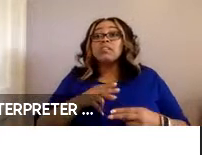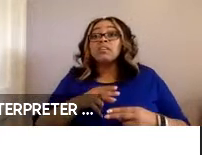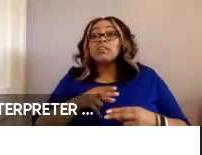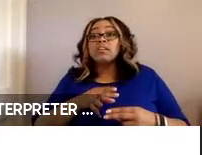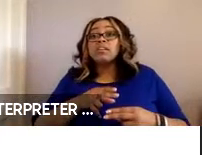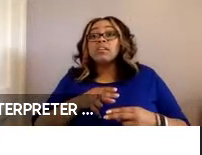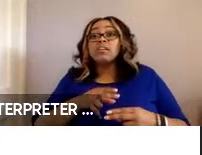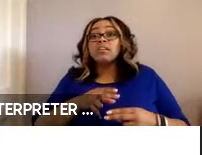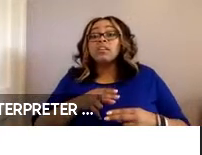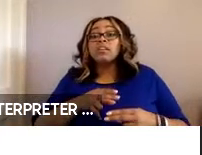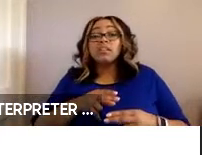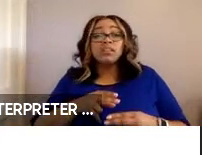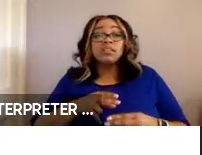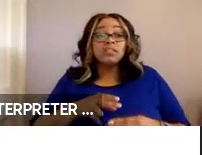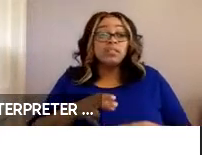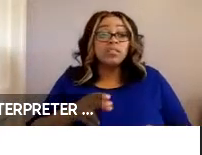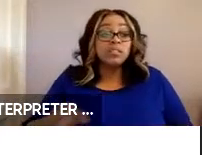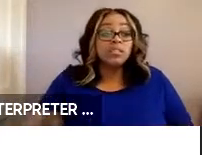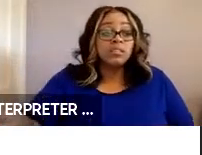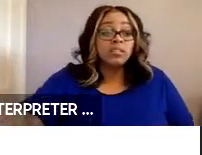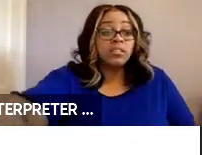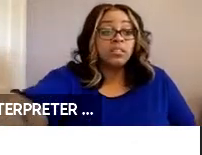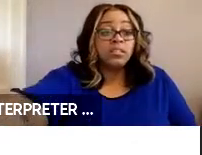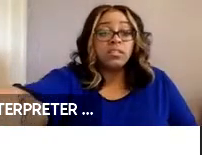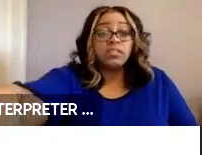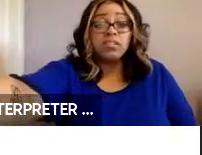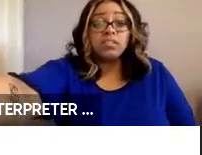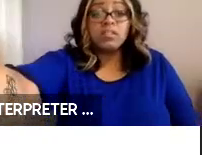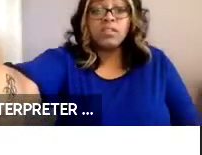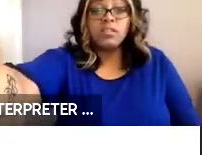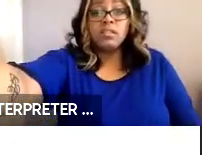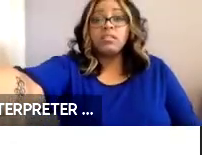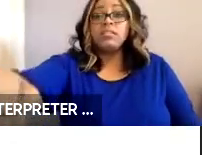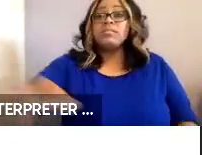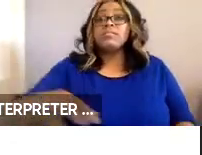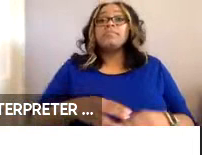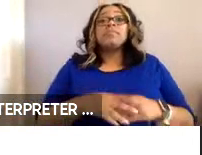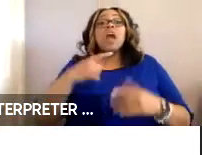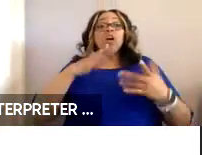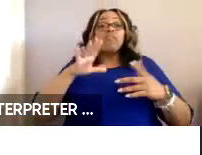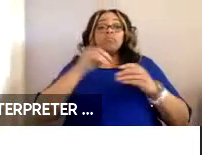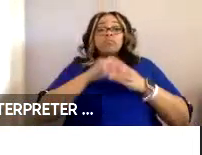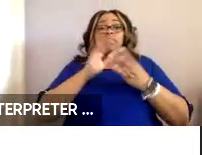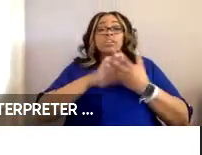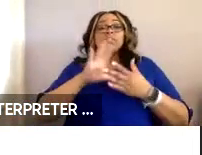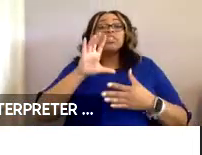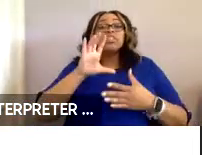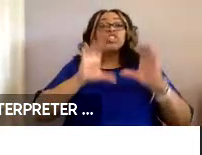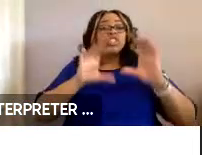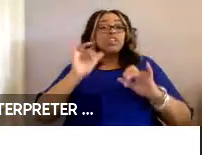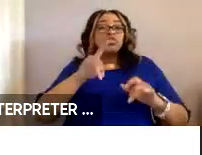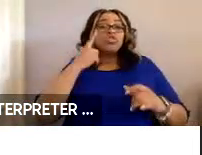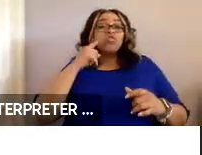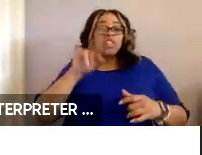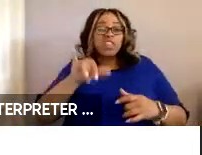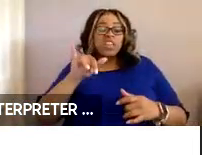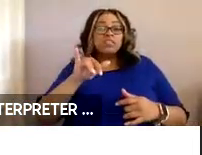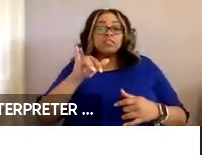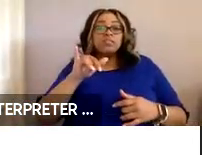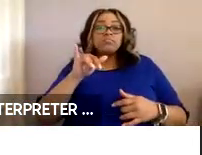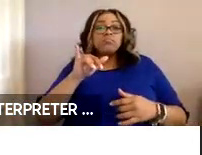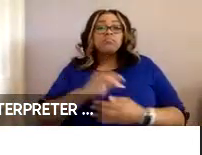them. I'll also link them in the chat for this